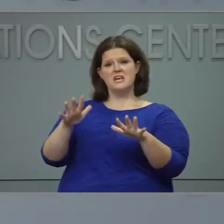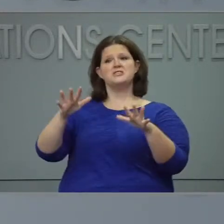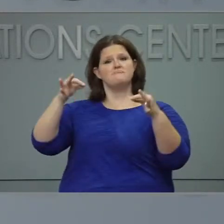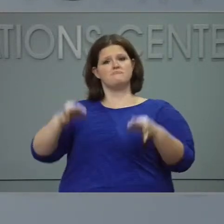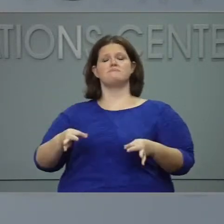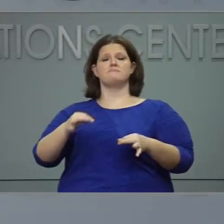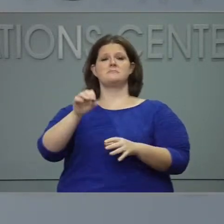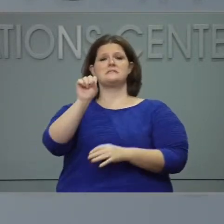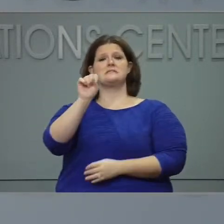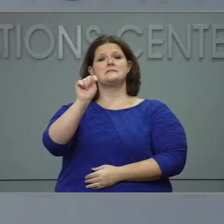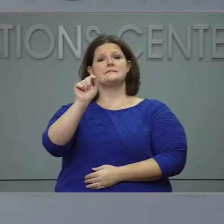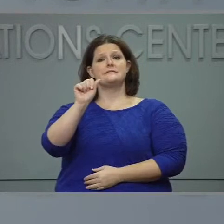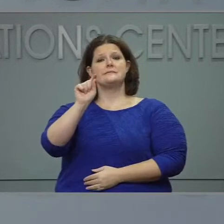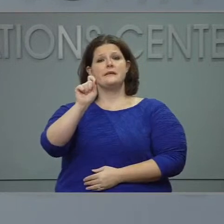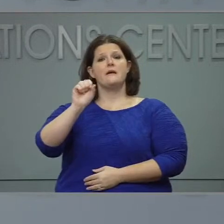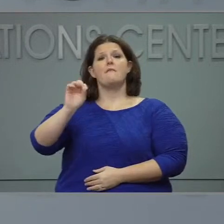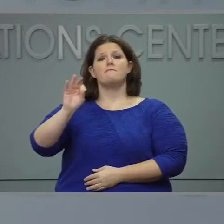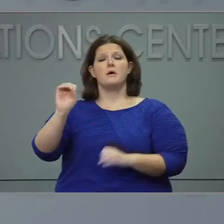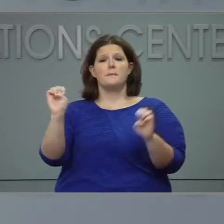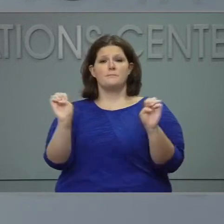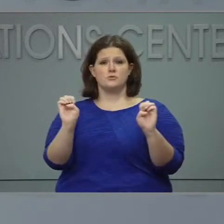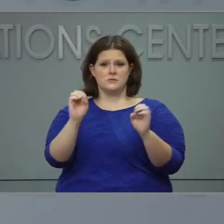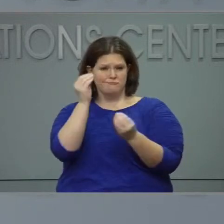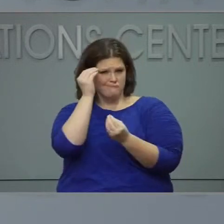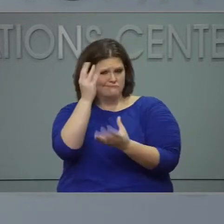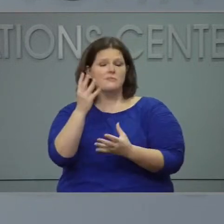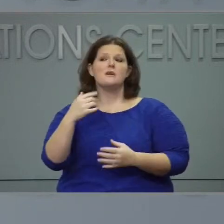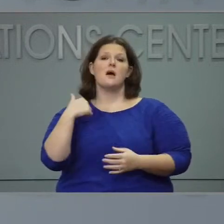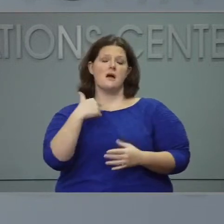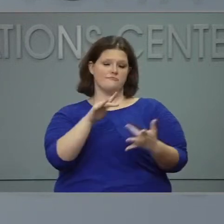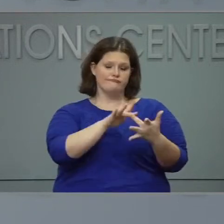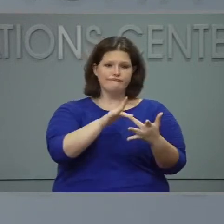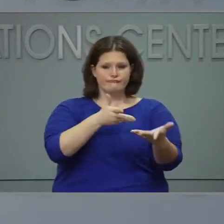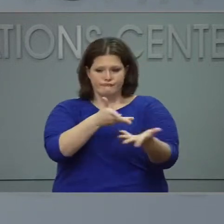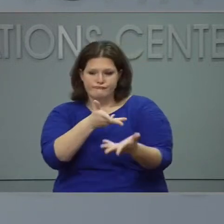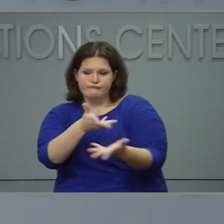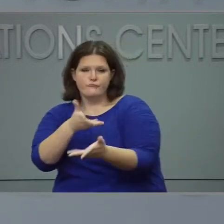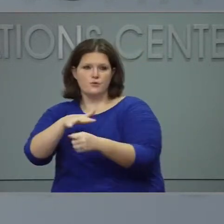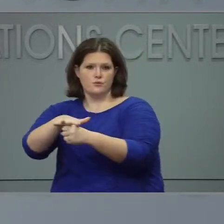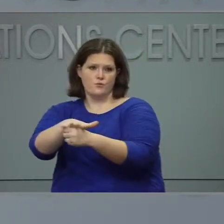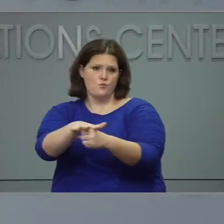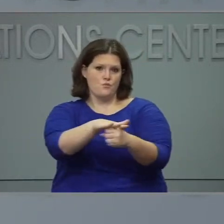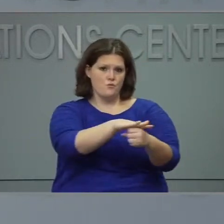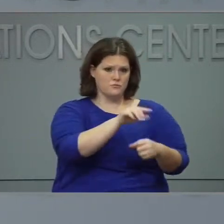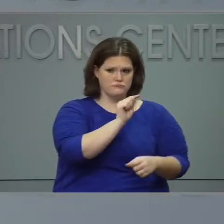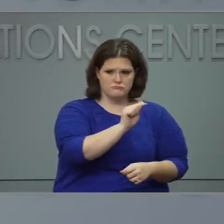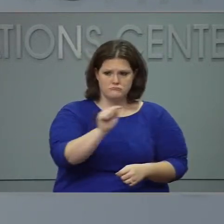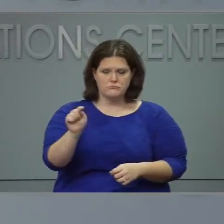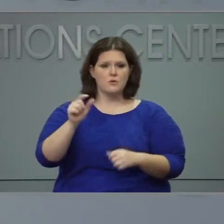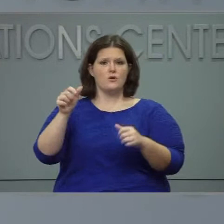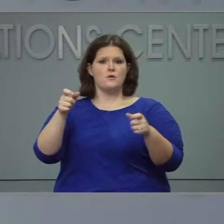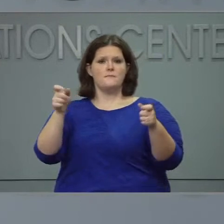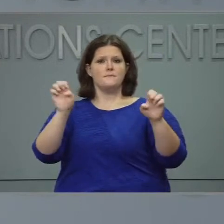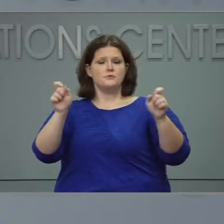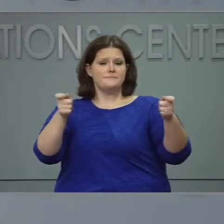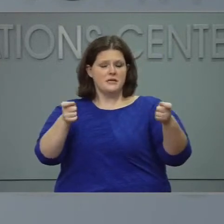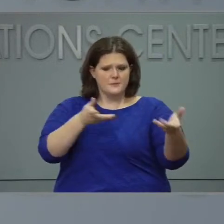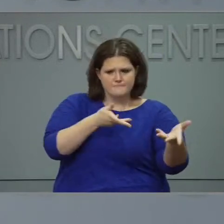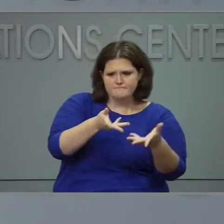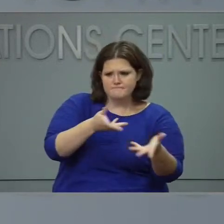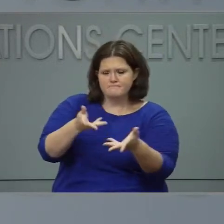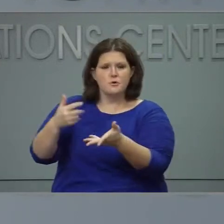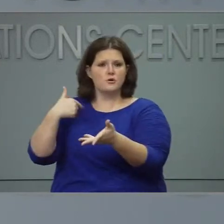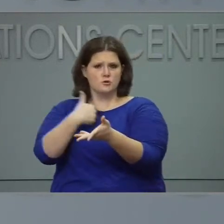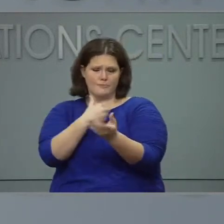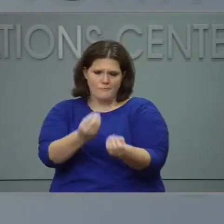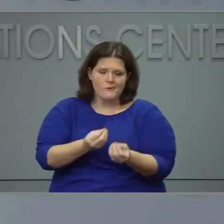local officials to offer assistance. Our emergency management team is working closely with local emergency management in western North Carolina